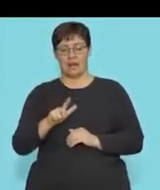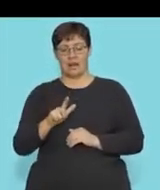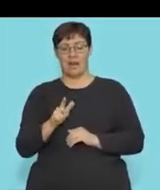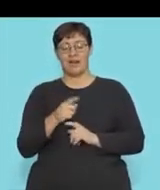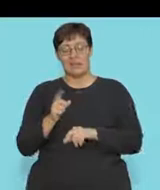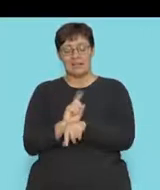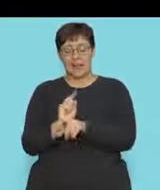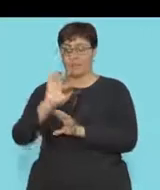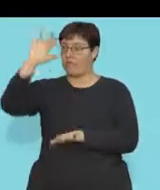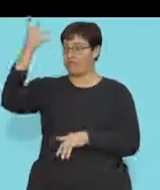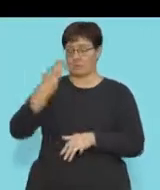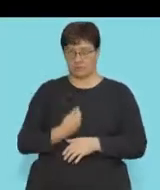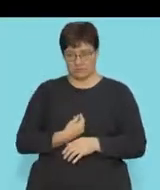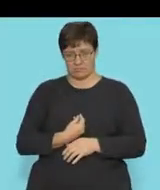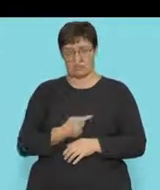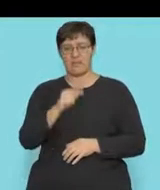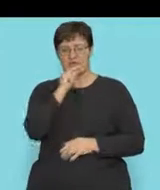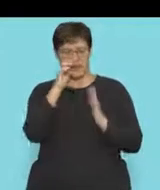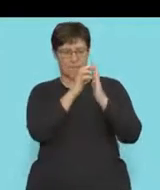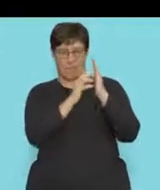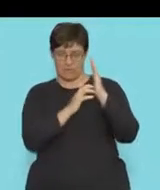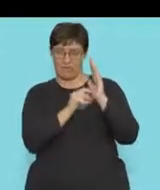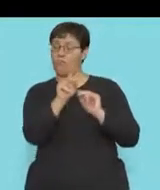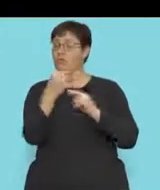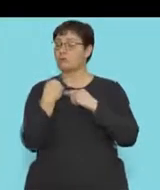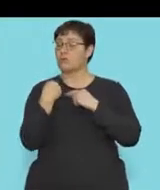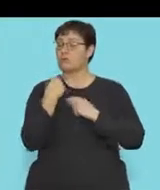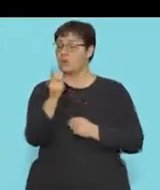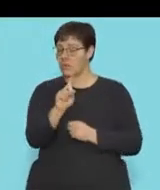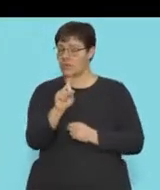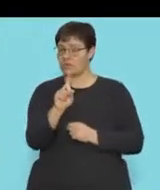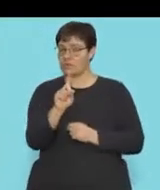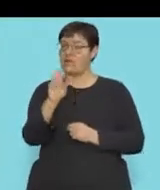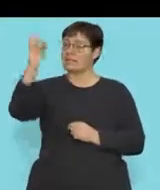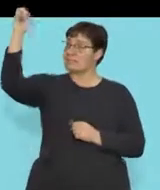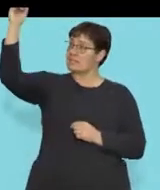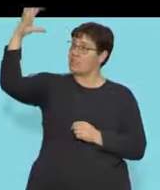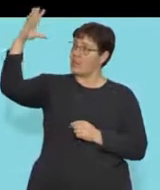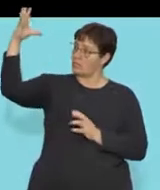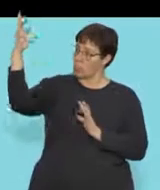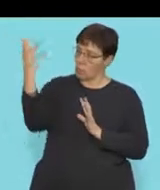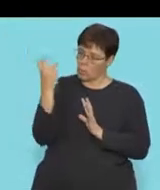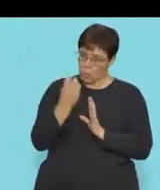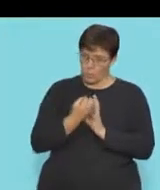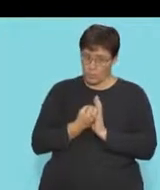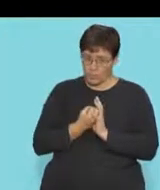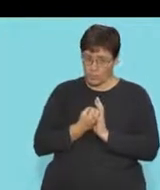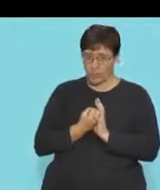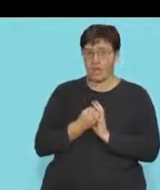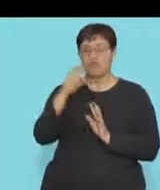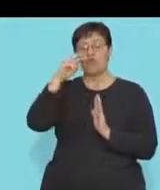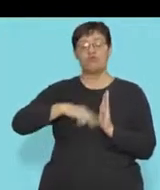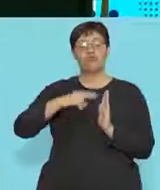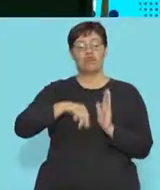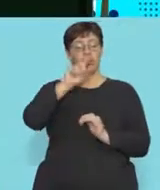I mentioned, chlorophyll earlier on is a pigment that is responsible for absorbing the sunlight. So again, it's important that when you read